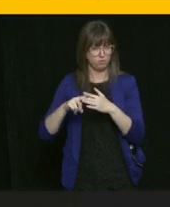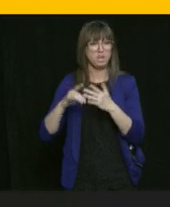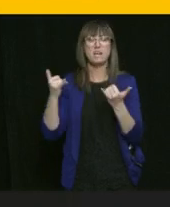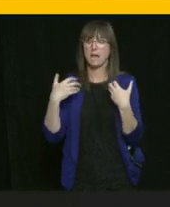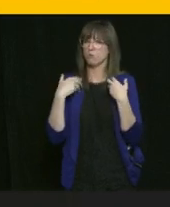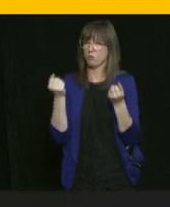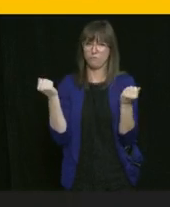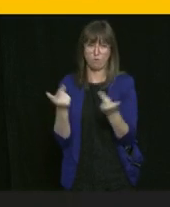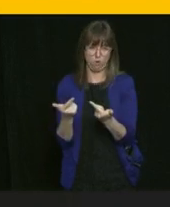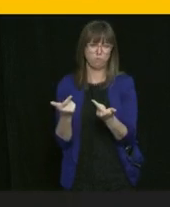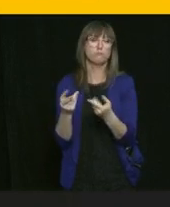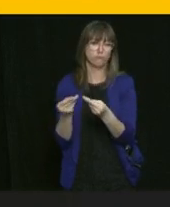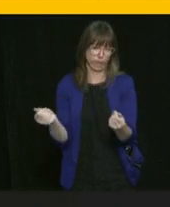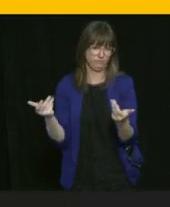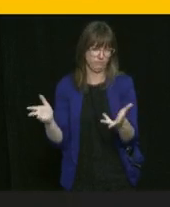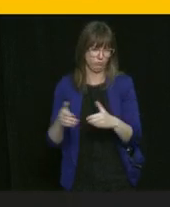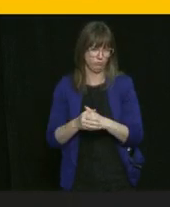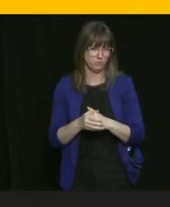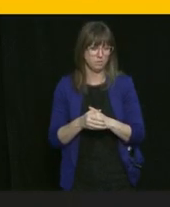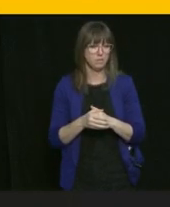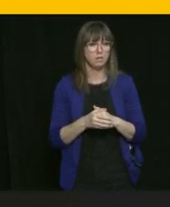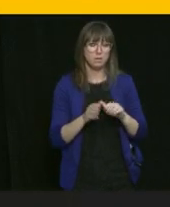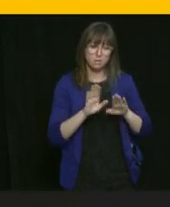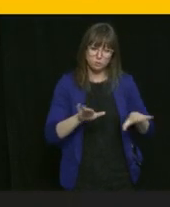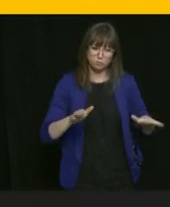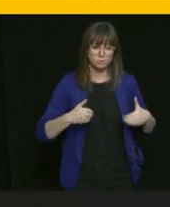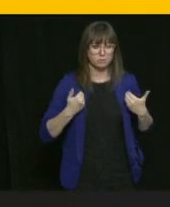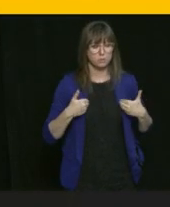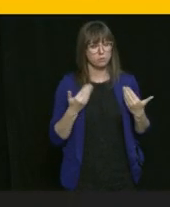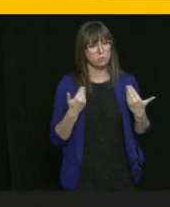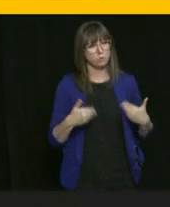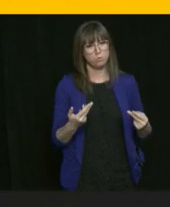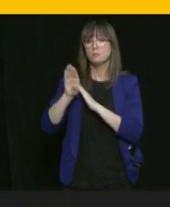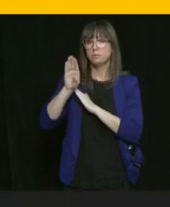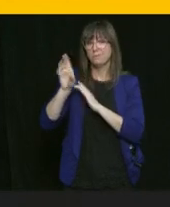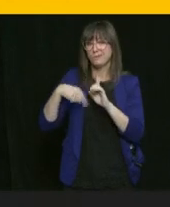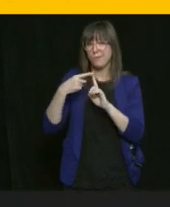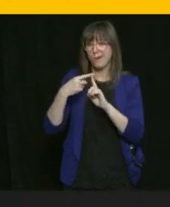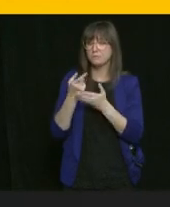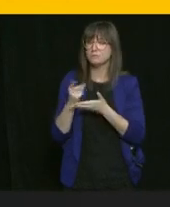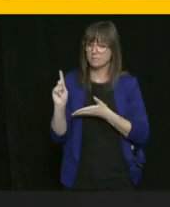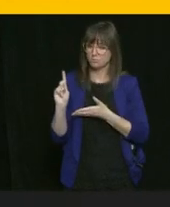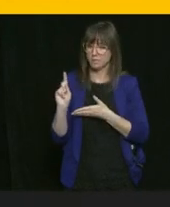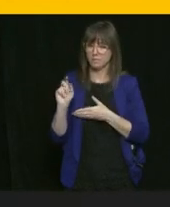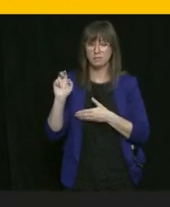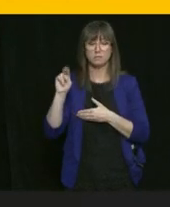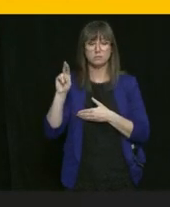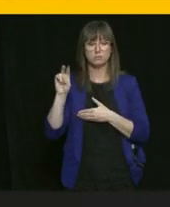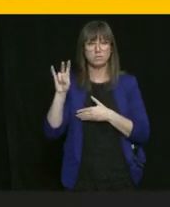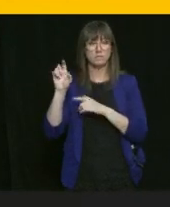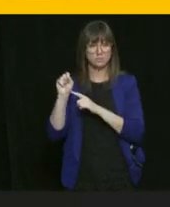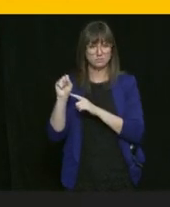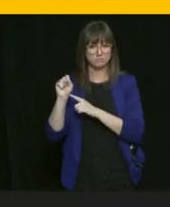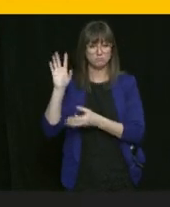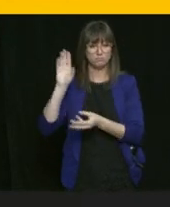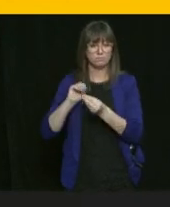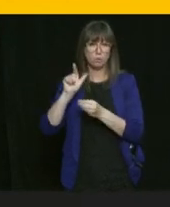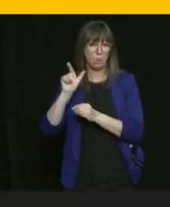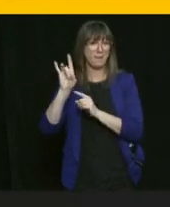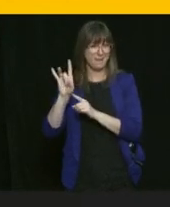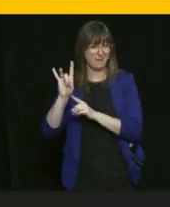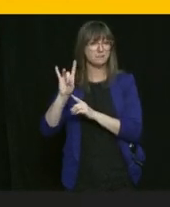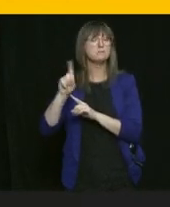This pandemic has been particularly hard on children and youth. We must ensure that in Nunavik, there have been 28